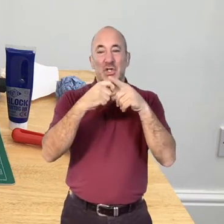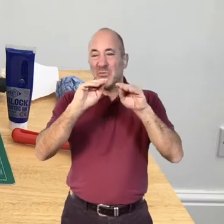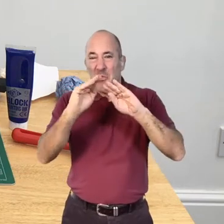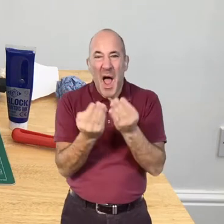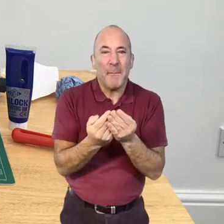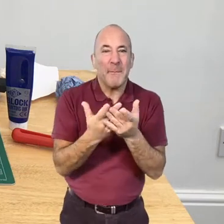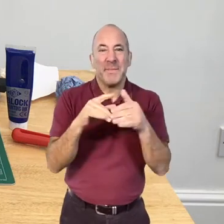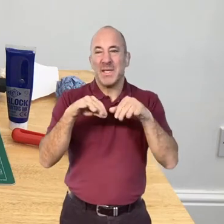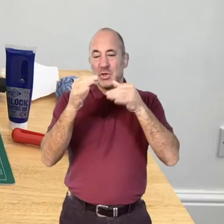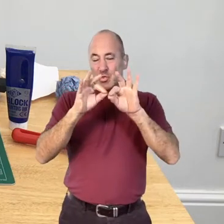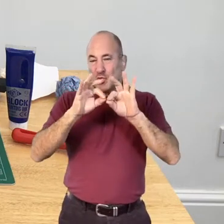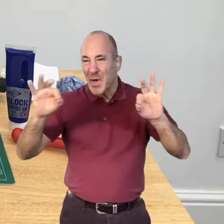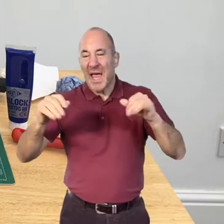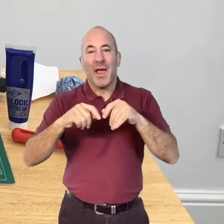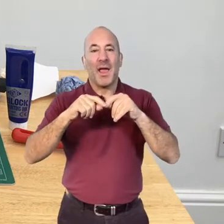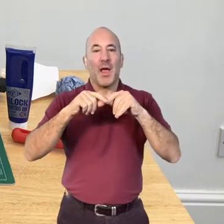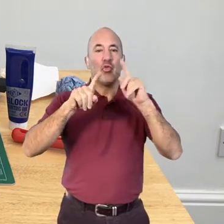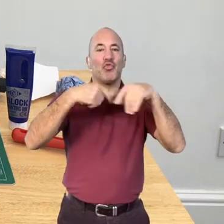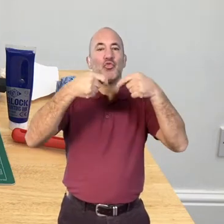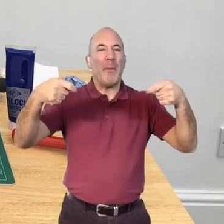kitchen wrap,